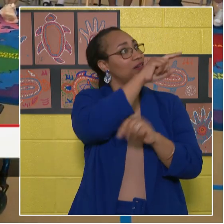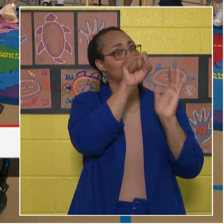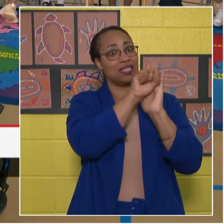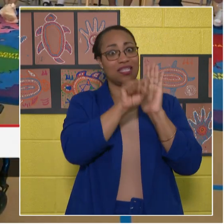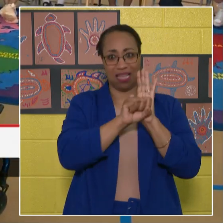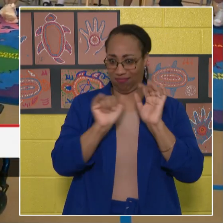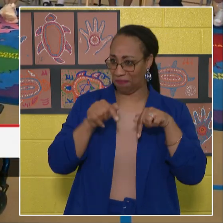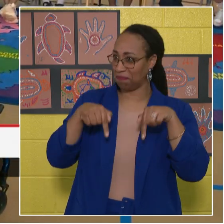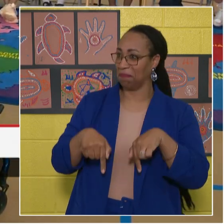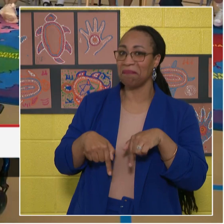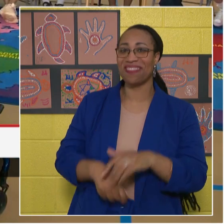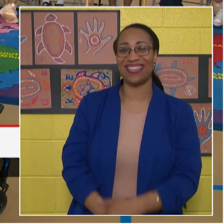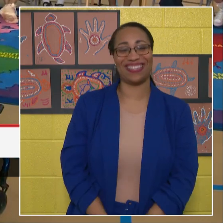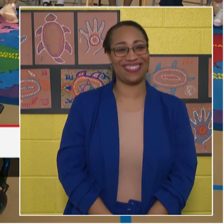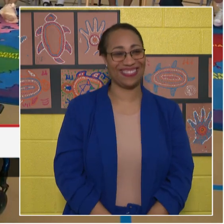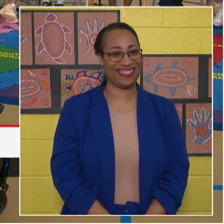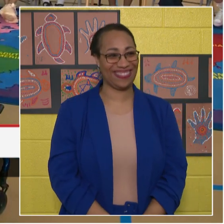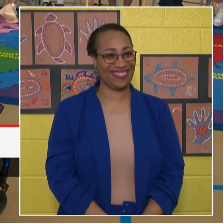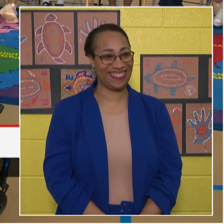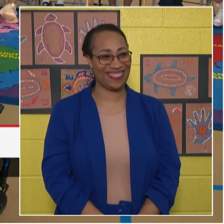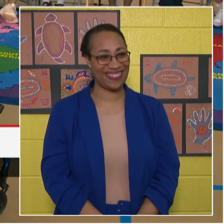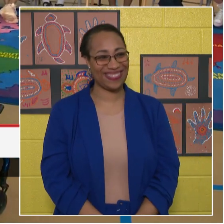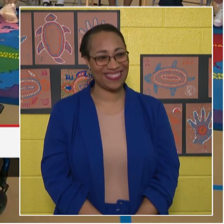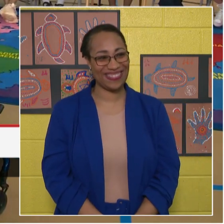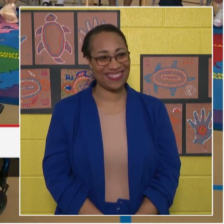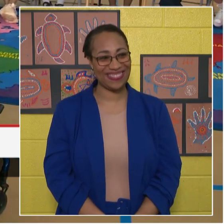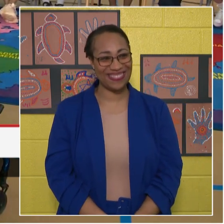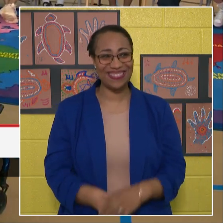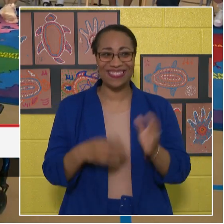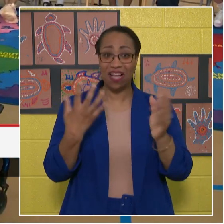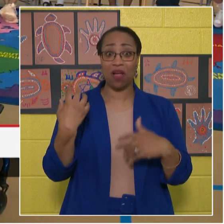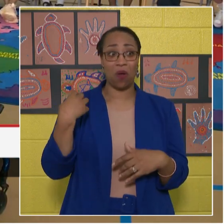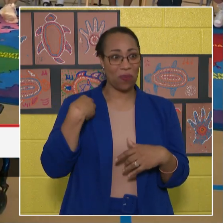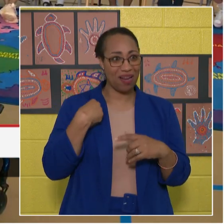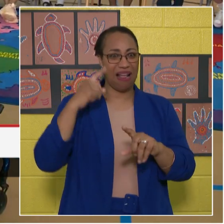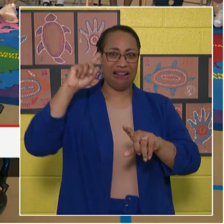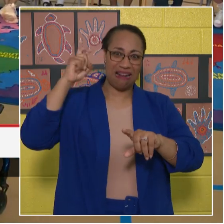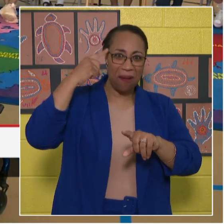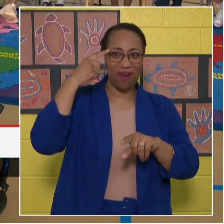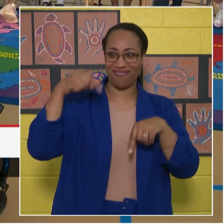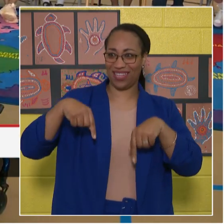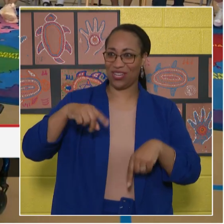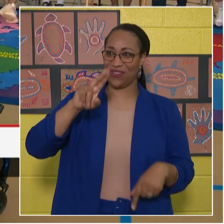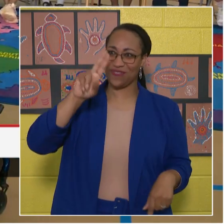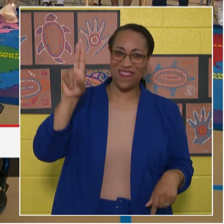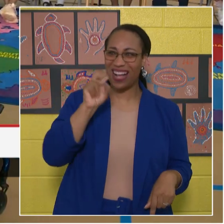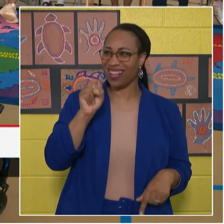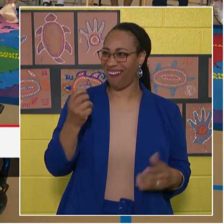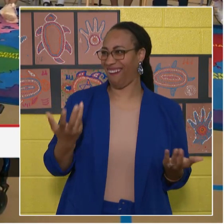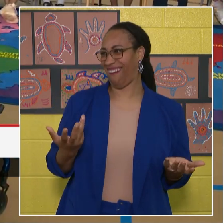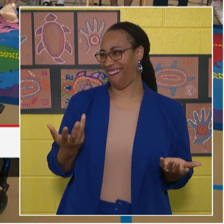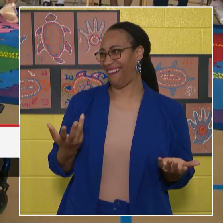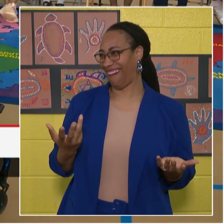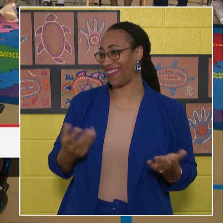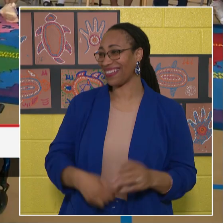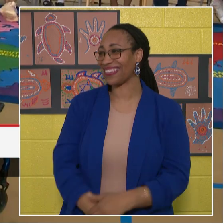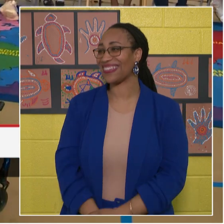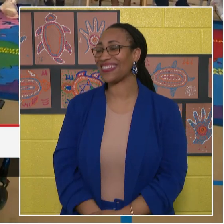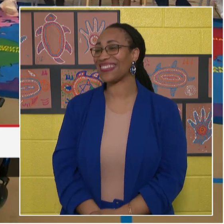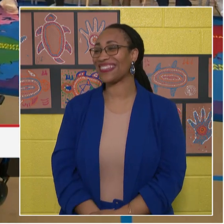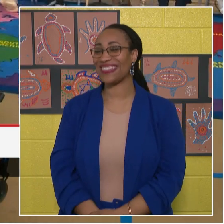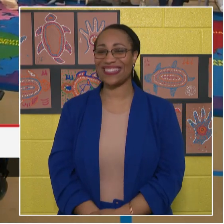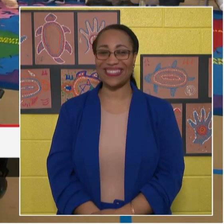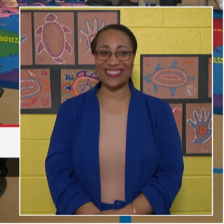Is the capital of the United States? It's the capital of the United States. One up here, right here. We live in